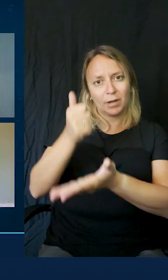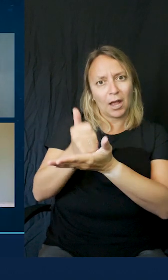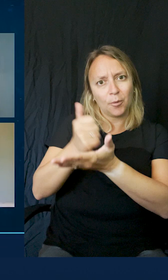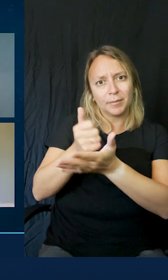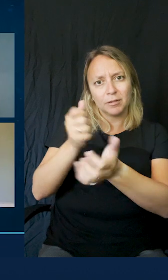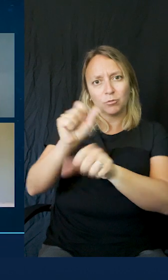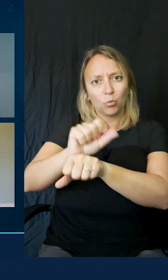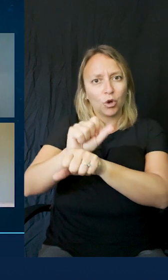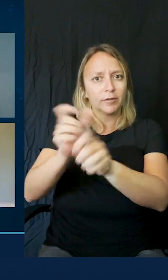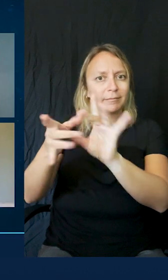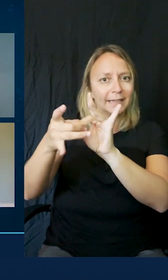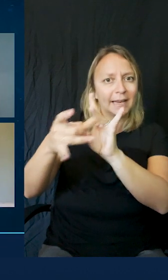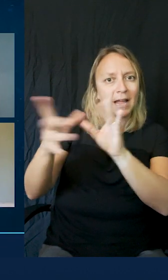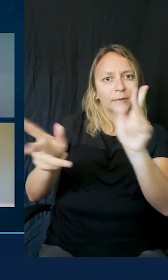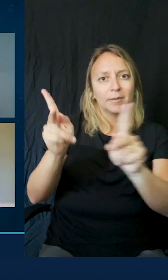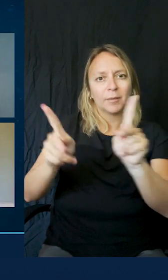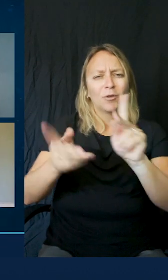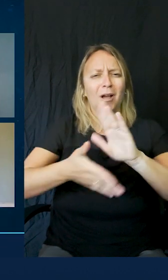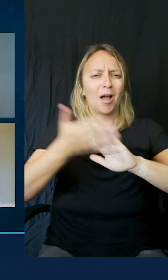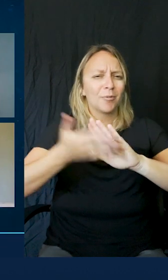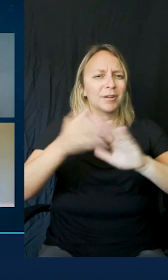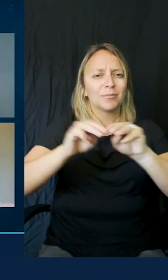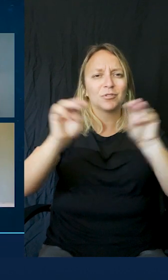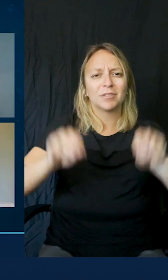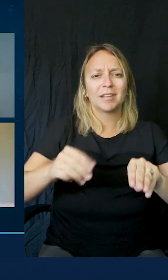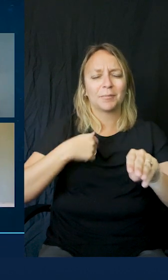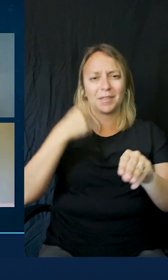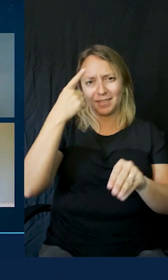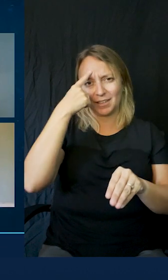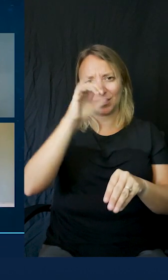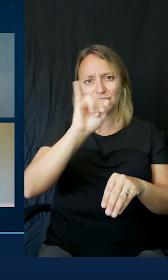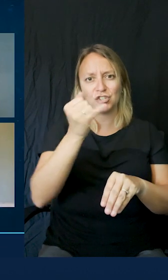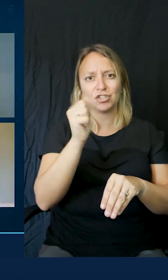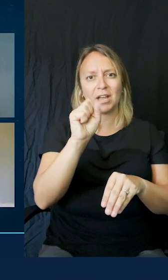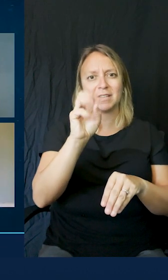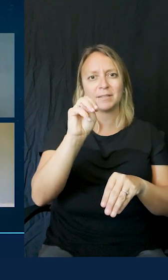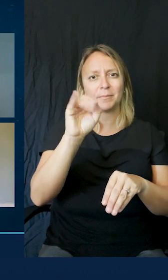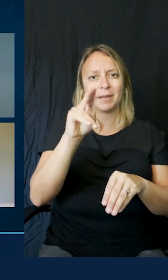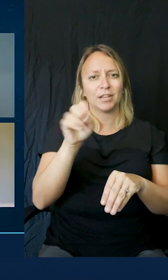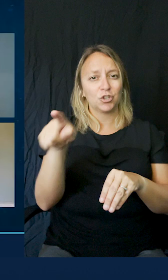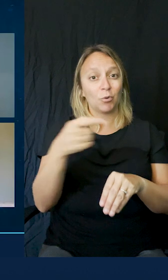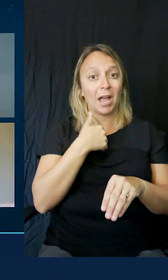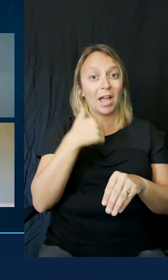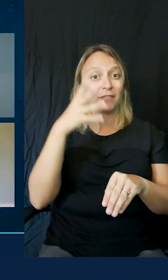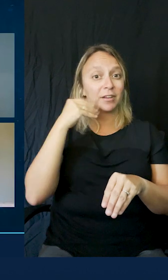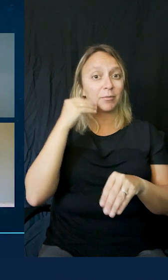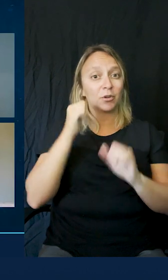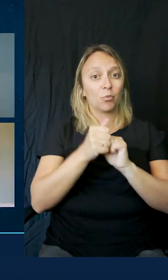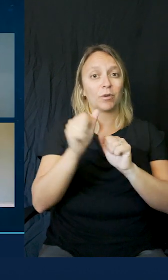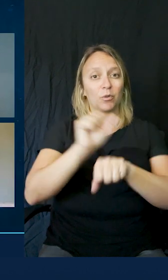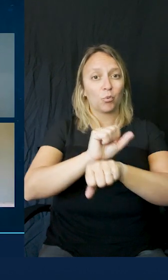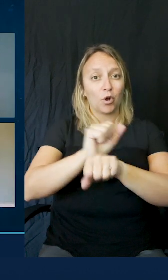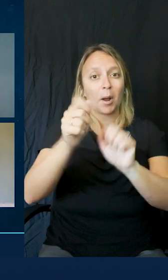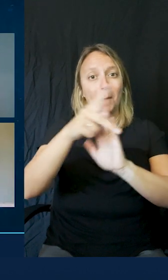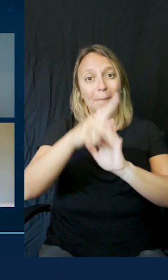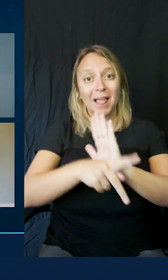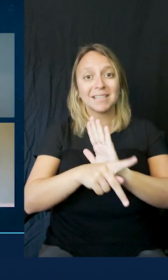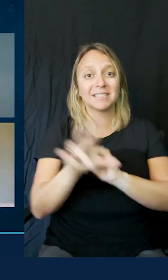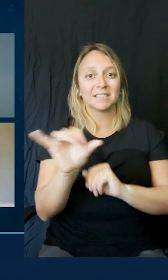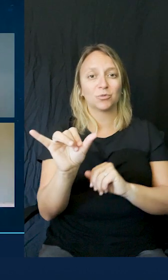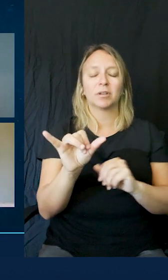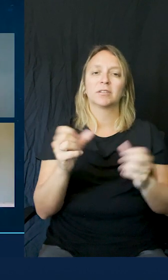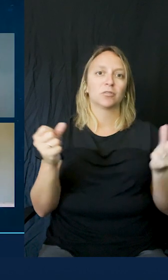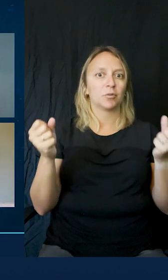people. We have someone operating a museum. I know, Jasmine, you also have some experience with policy work as well. There's so many different